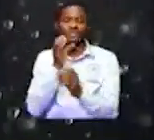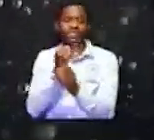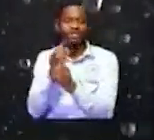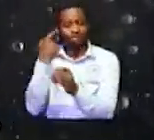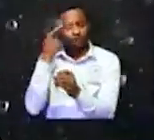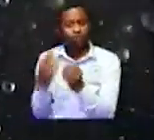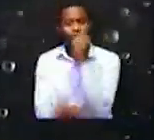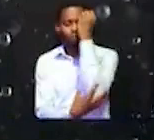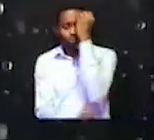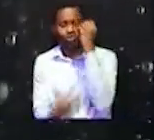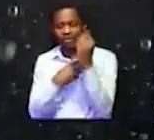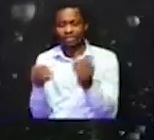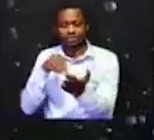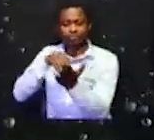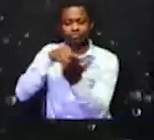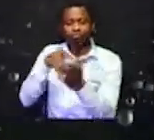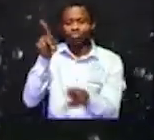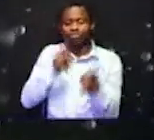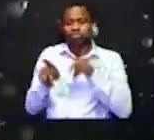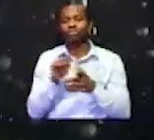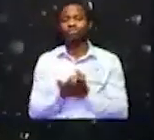Care for the poor and vulnerable.